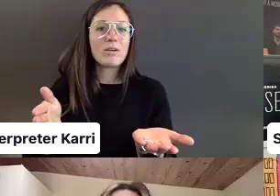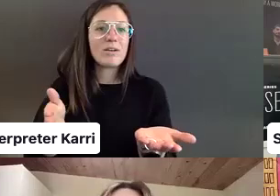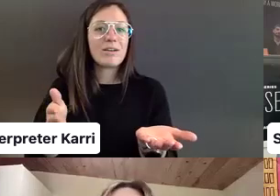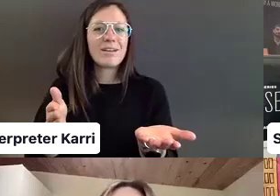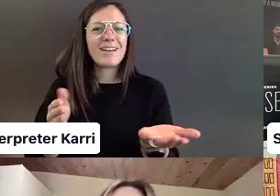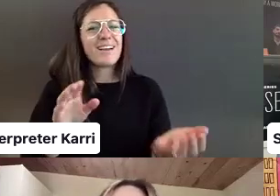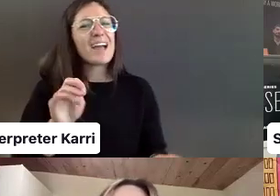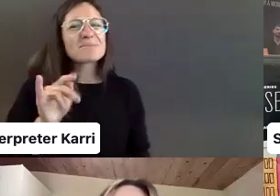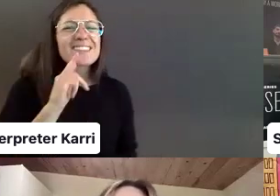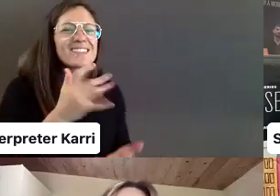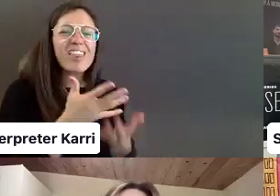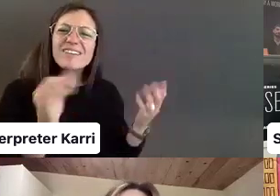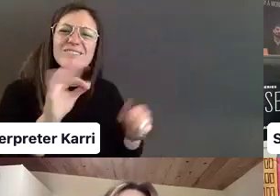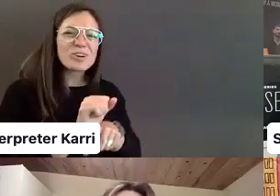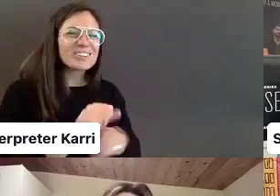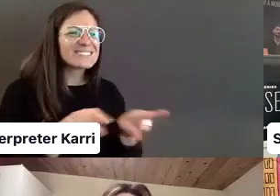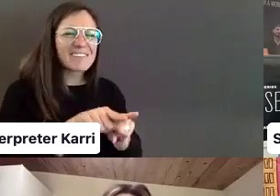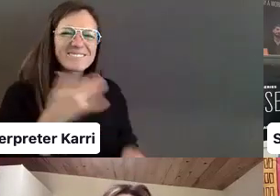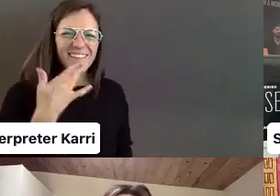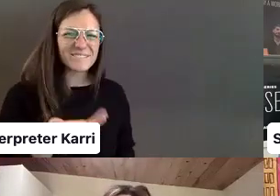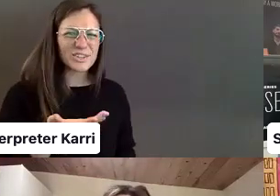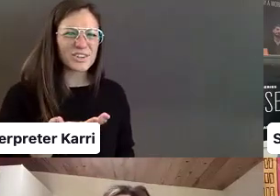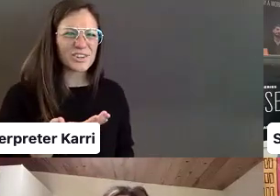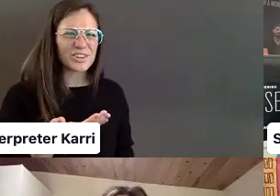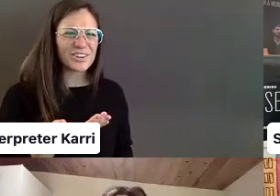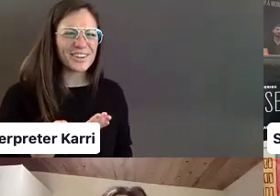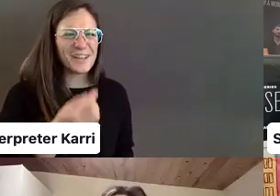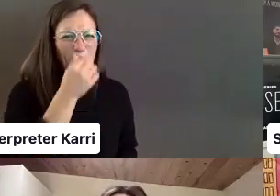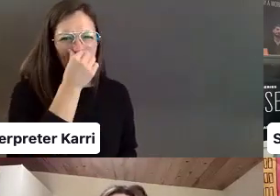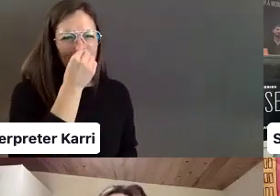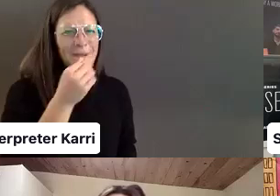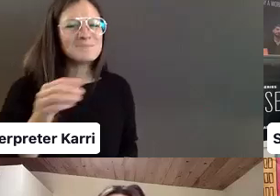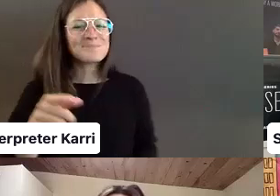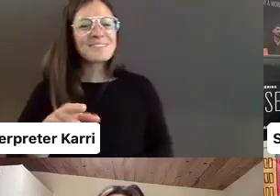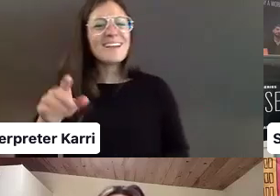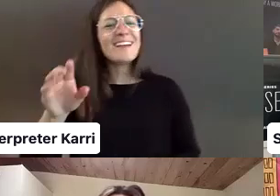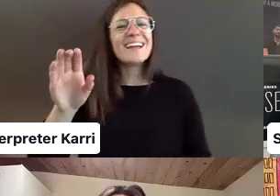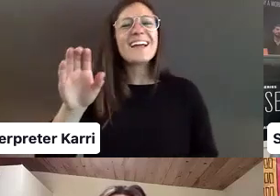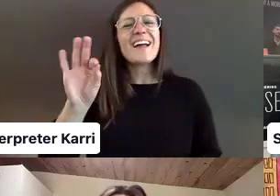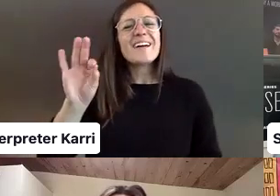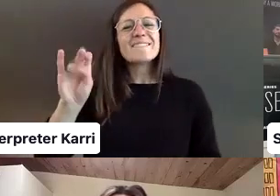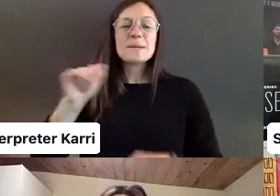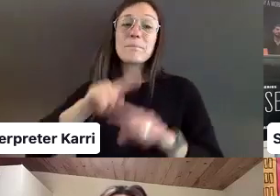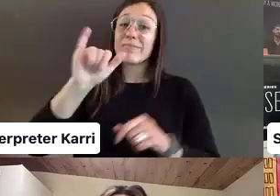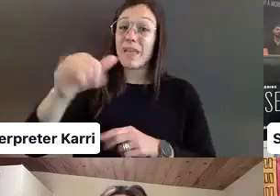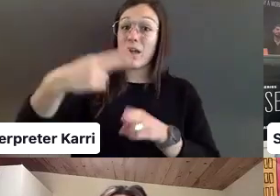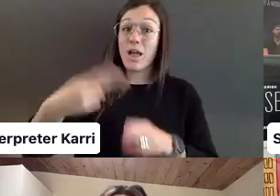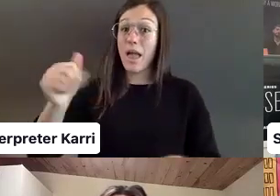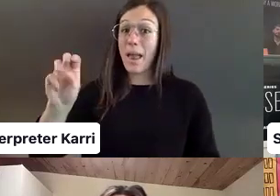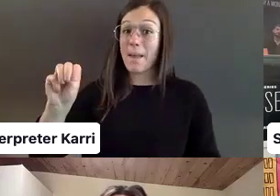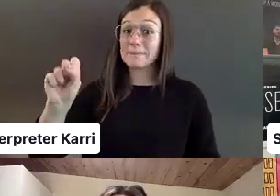a lot of work for the same flavor. It is. I'm just saying, if that different from a ham steak. Okay.